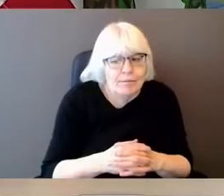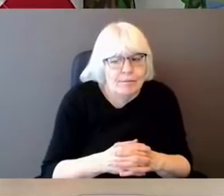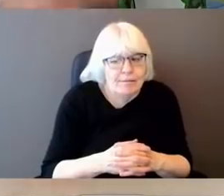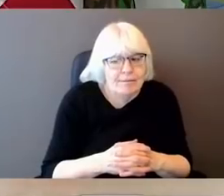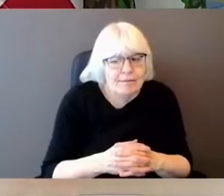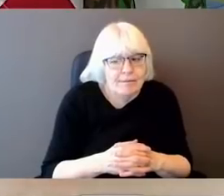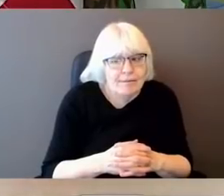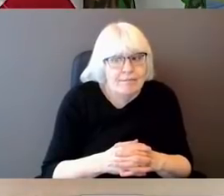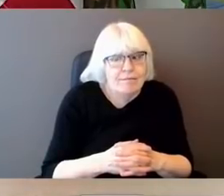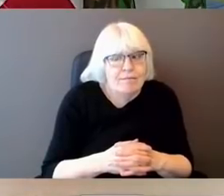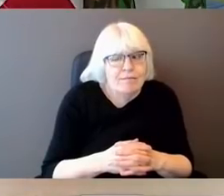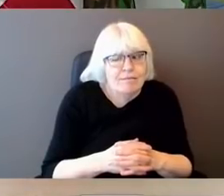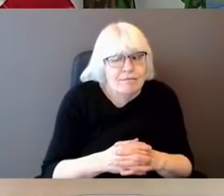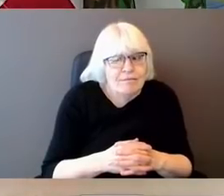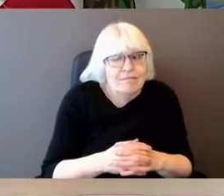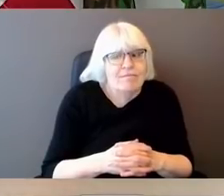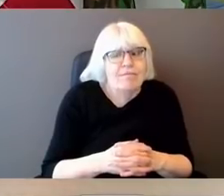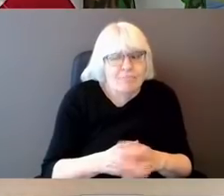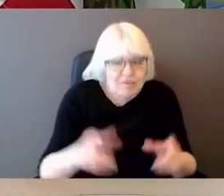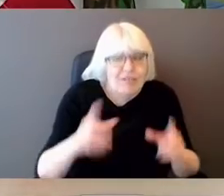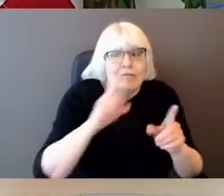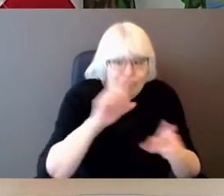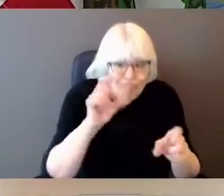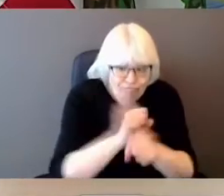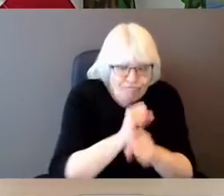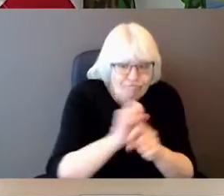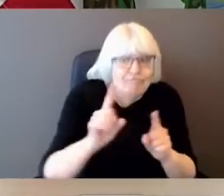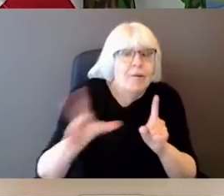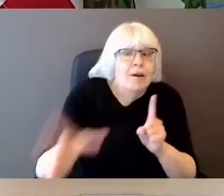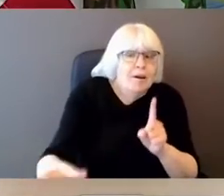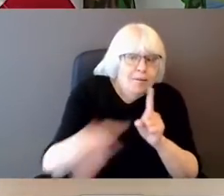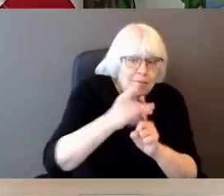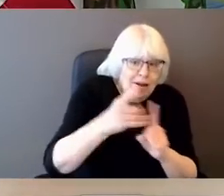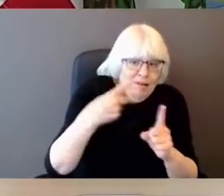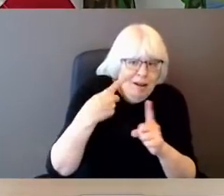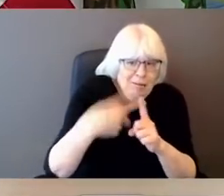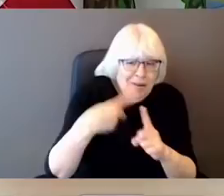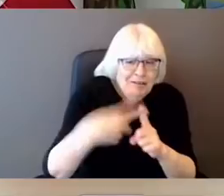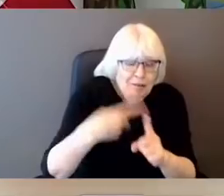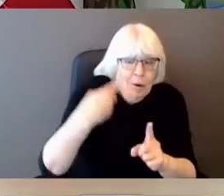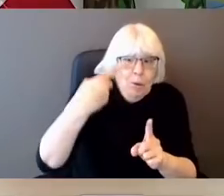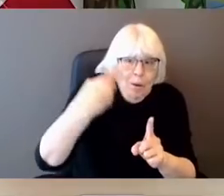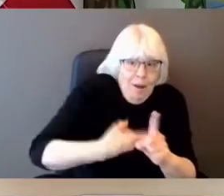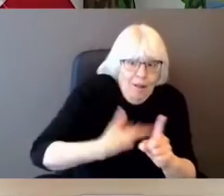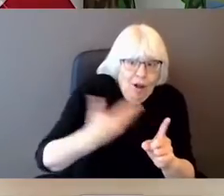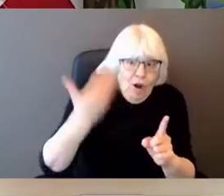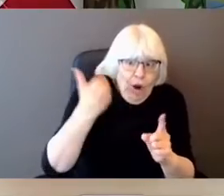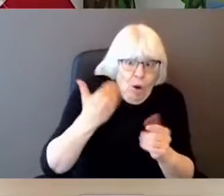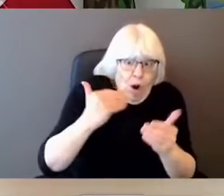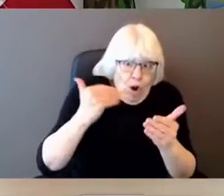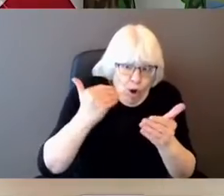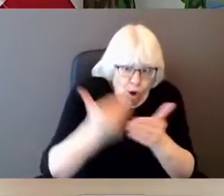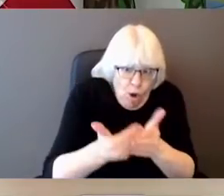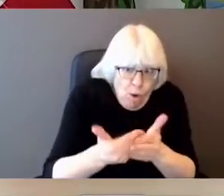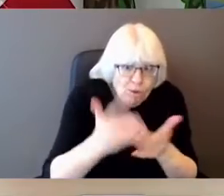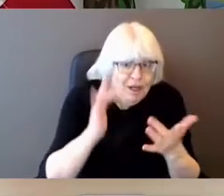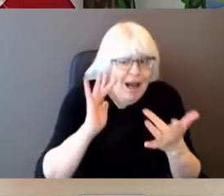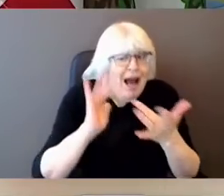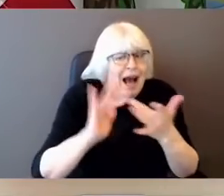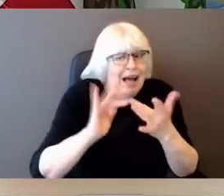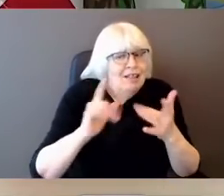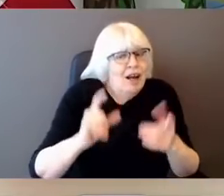COVID, and you become a close, in the last month, you become a close contact, you still need to monitor for symptoms. And if you